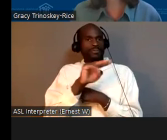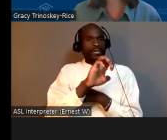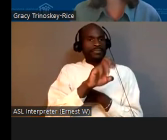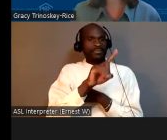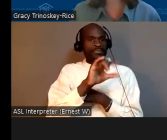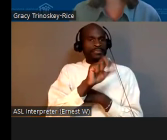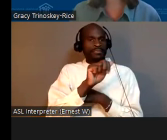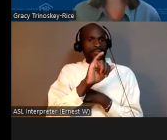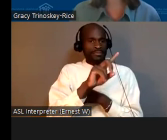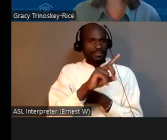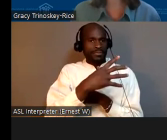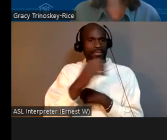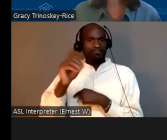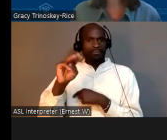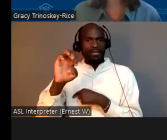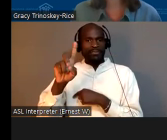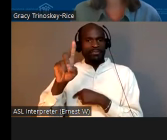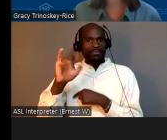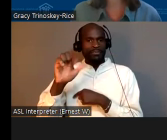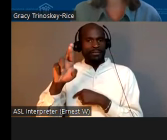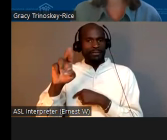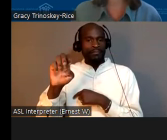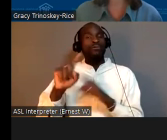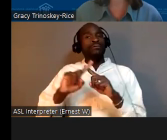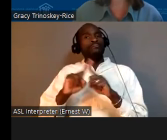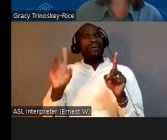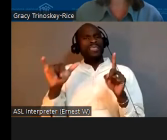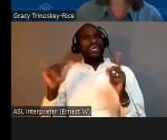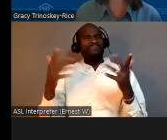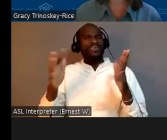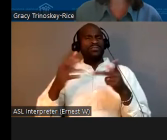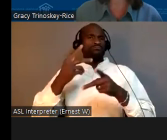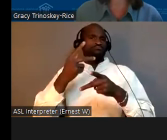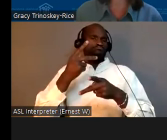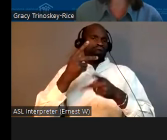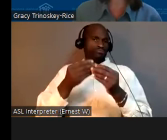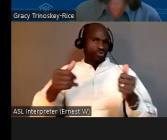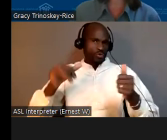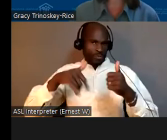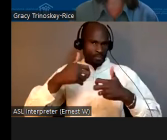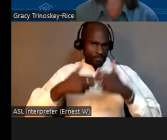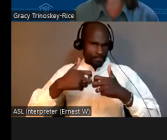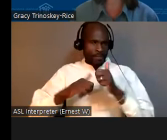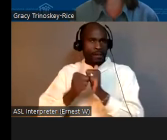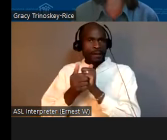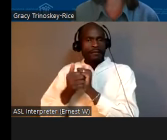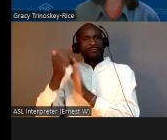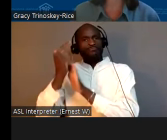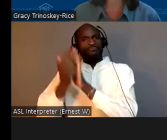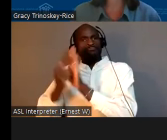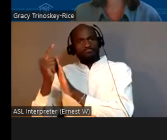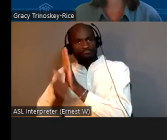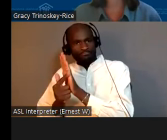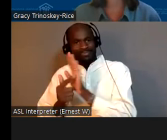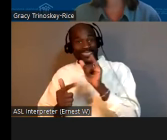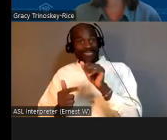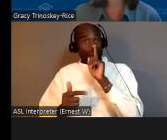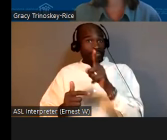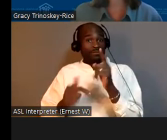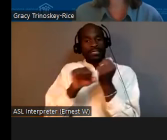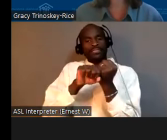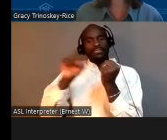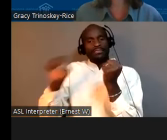expired, but these have been addressed through legislation, at least through the end of 2024. So I'm not going to talk too much about that today